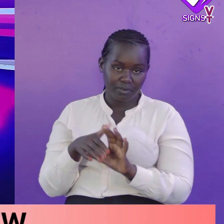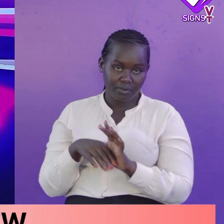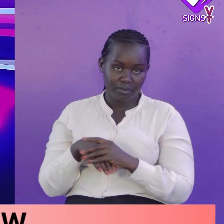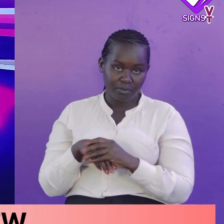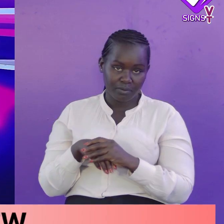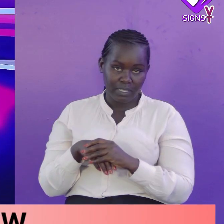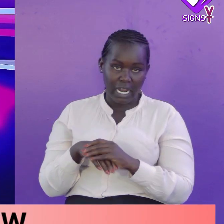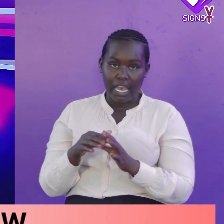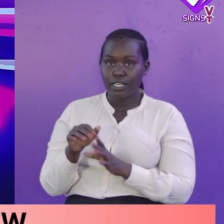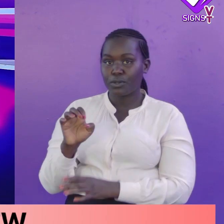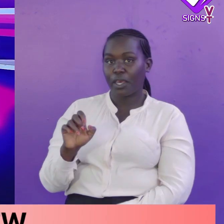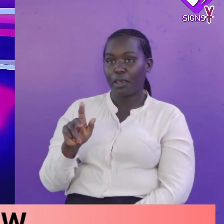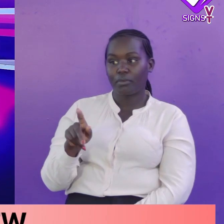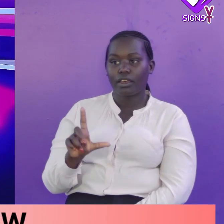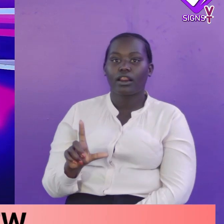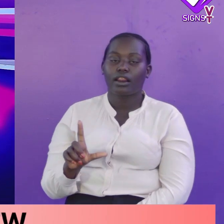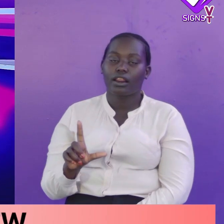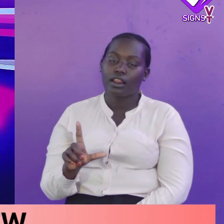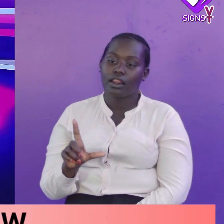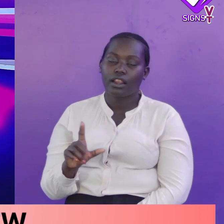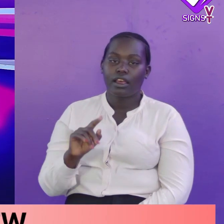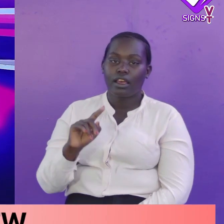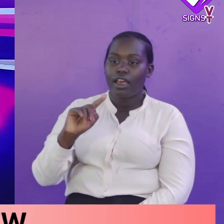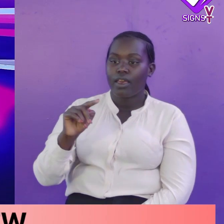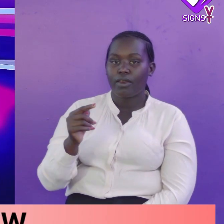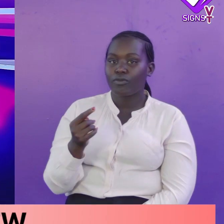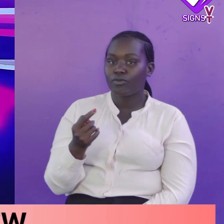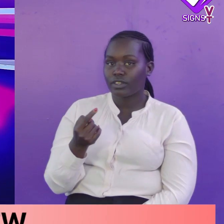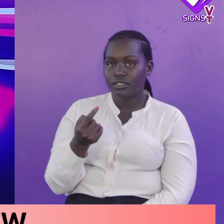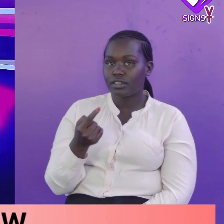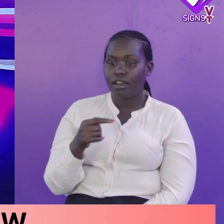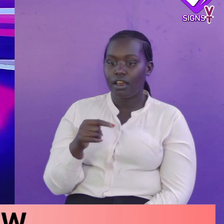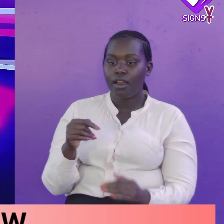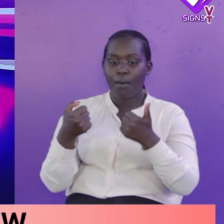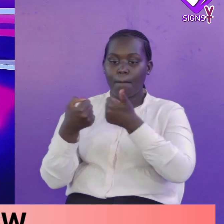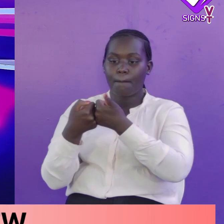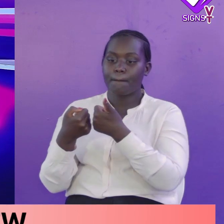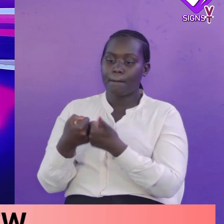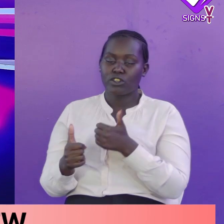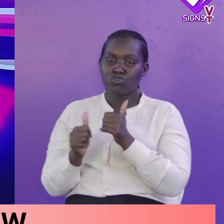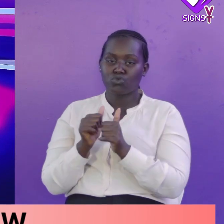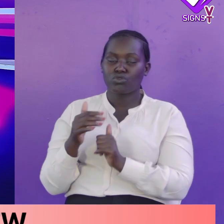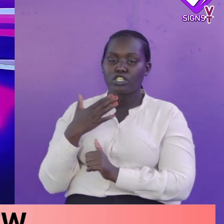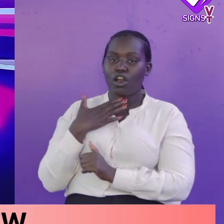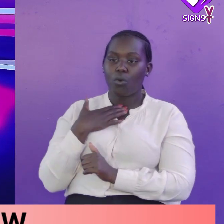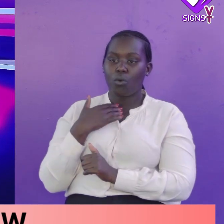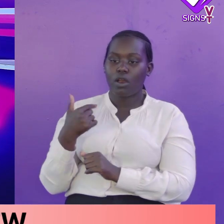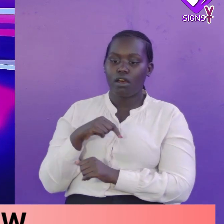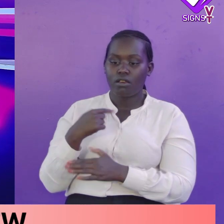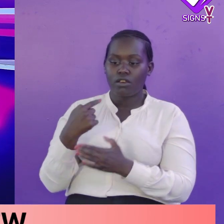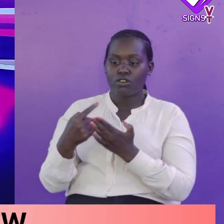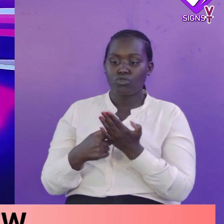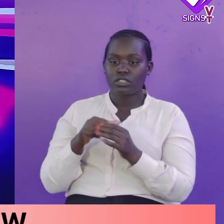to the English Premier League. The first match that I want us to look